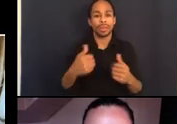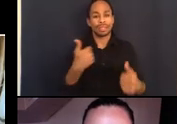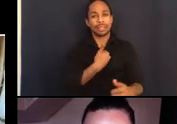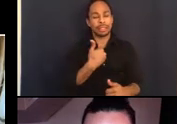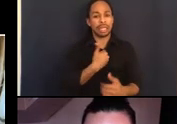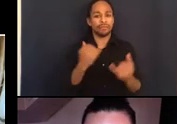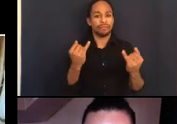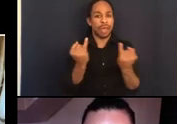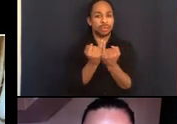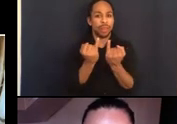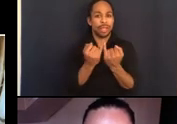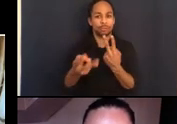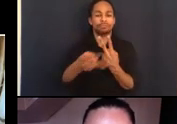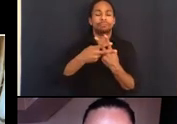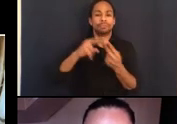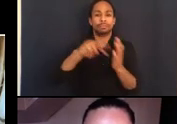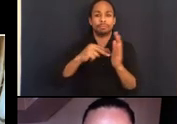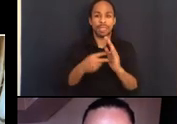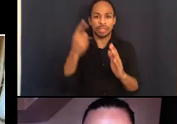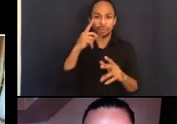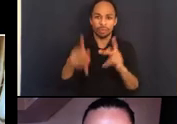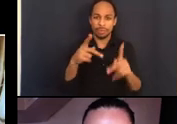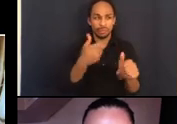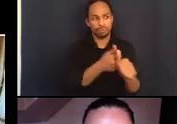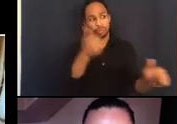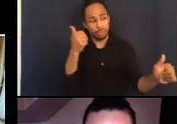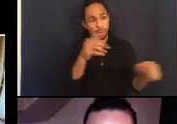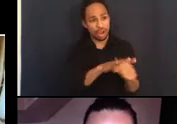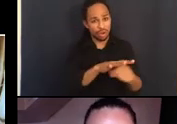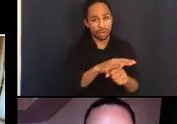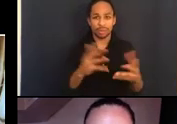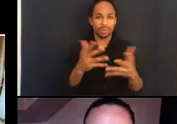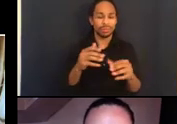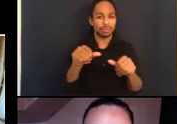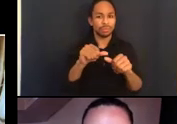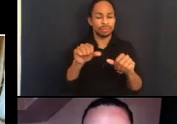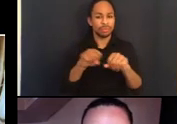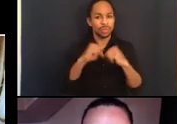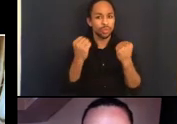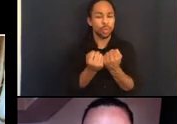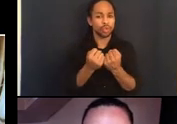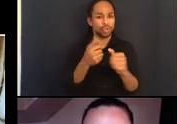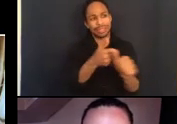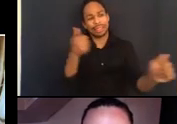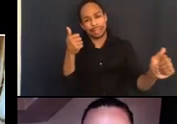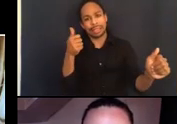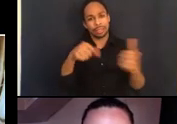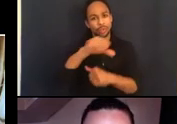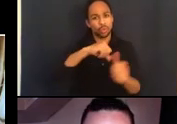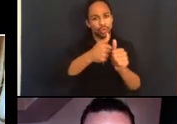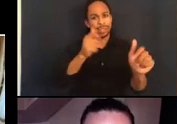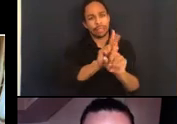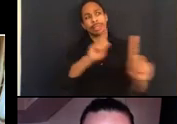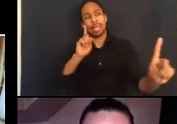when our people live in remote areas, what social distance means. We should be using words like safe spacing and visual distancing with